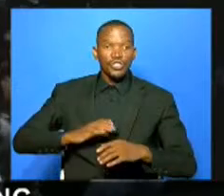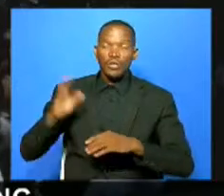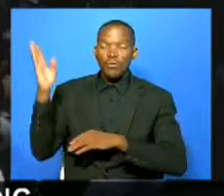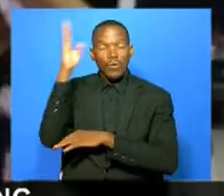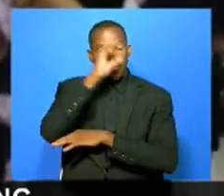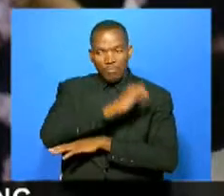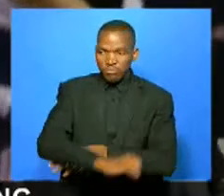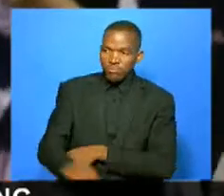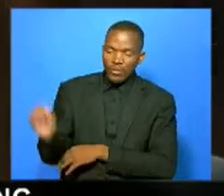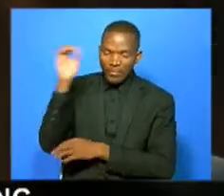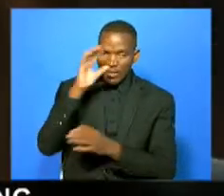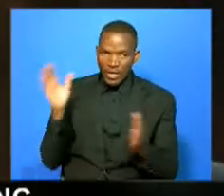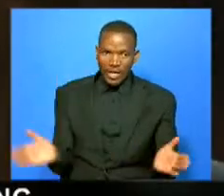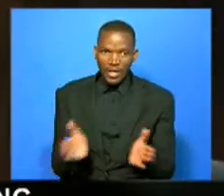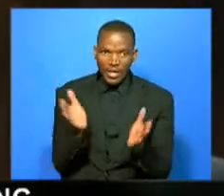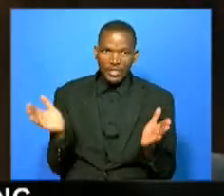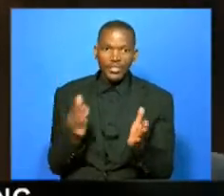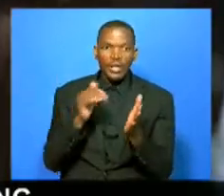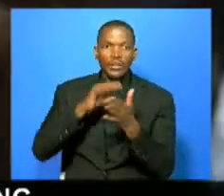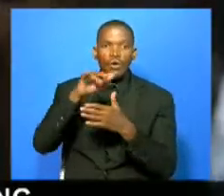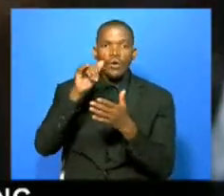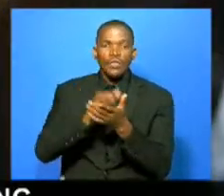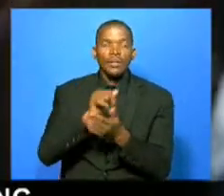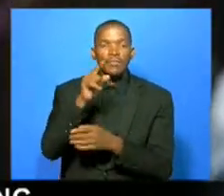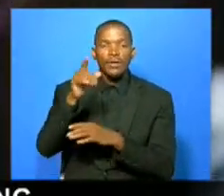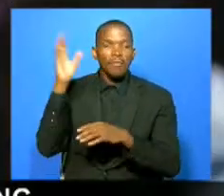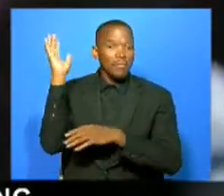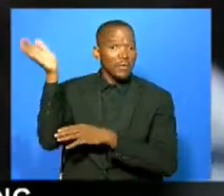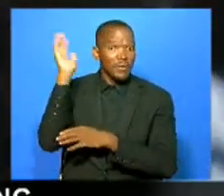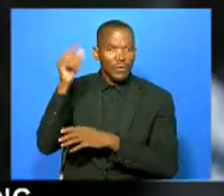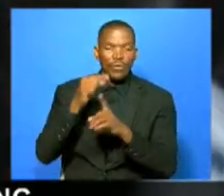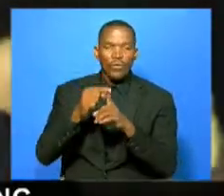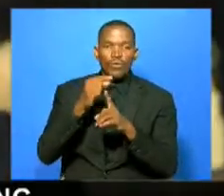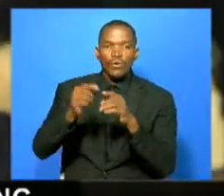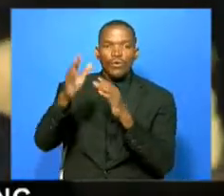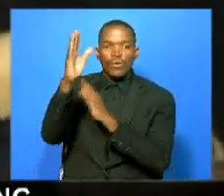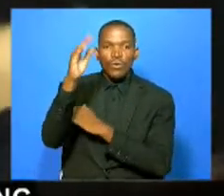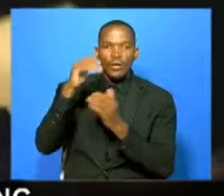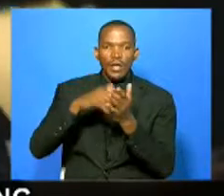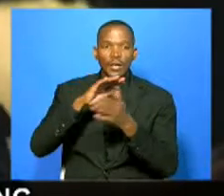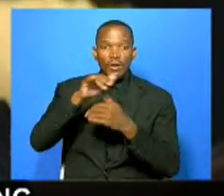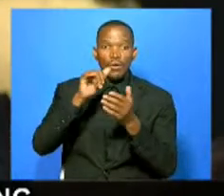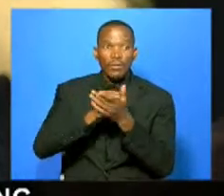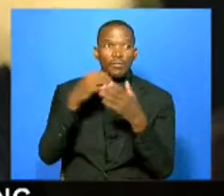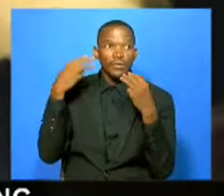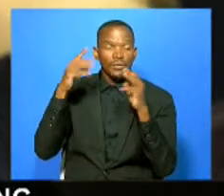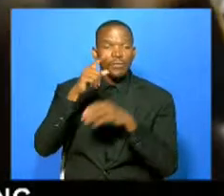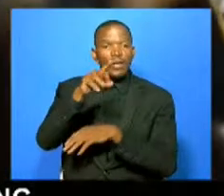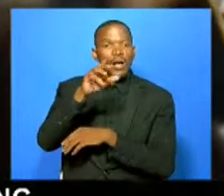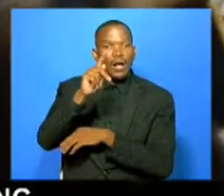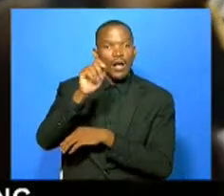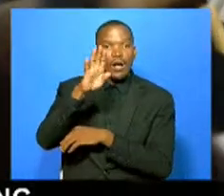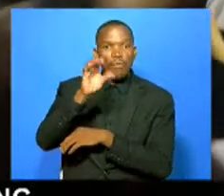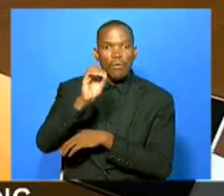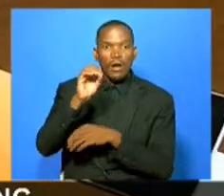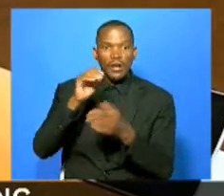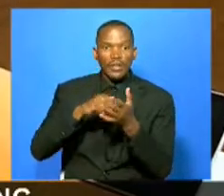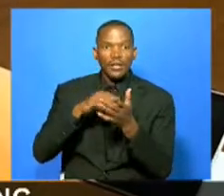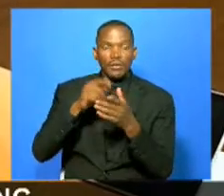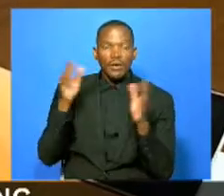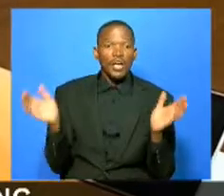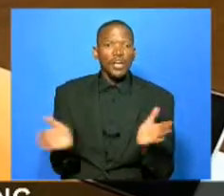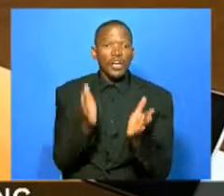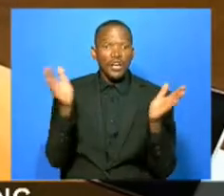go fa bokgothatsi ga mmogo le go rera lefoko la Modimo. Tona wa ofisi ya ga tautona Re Kabomoreng o